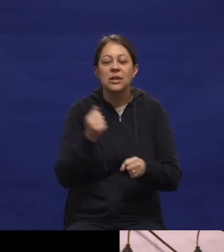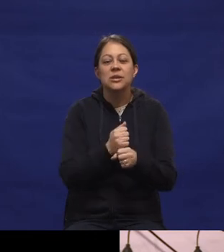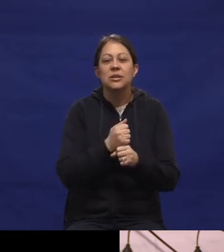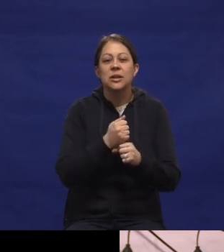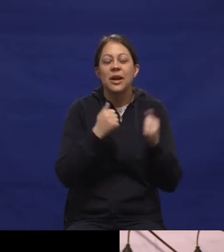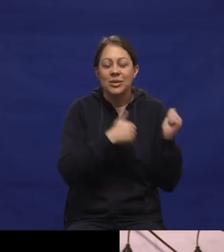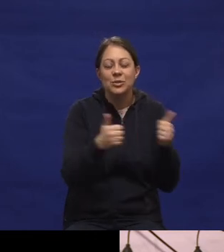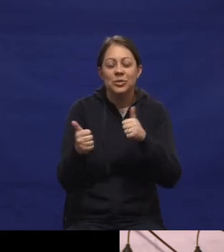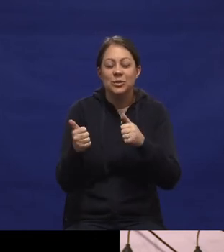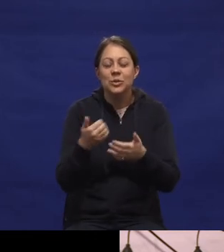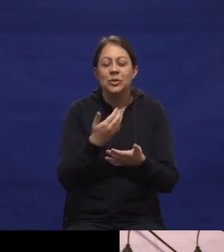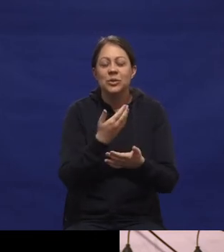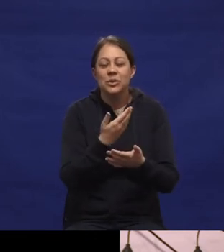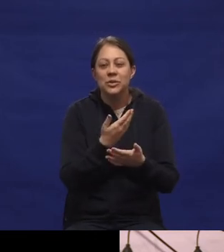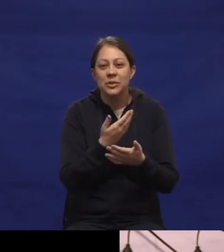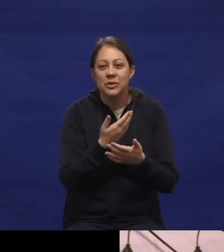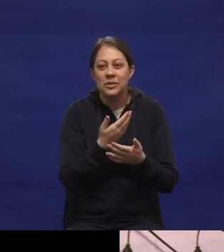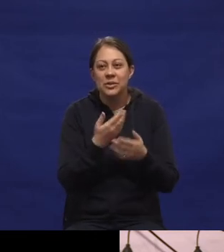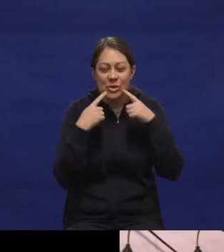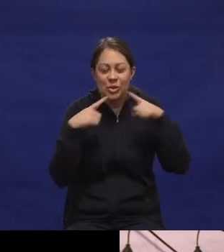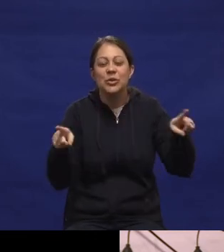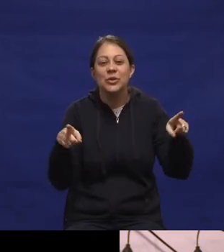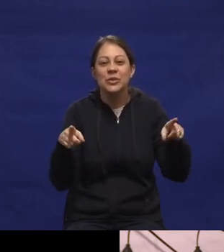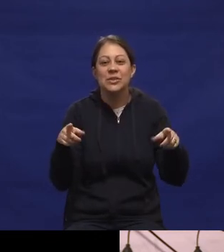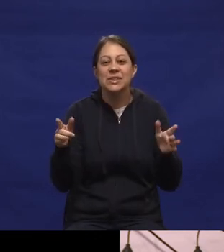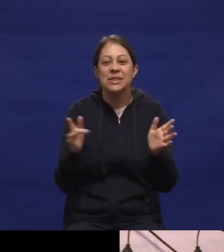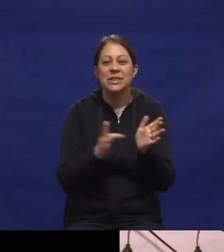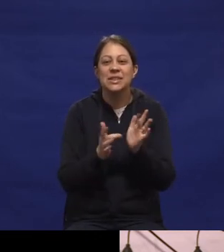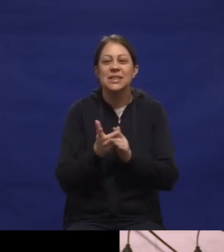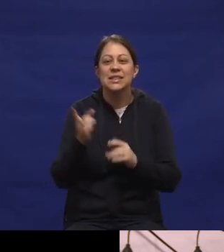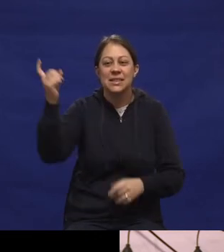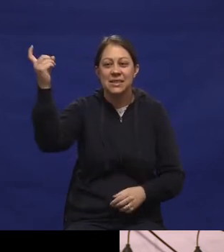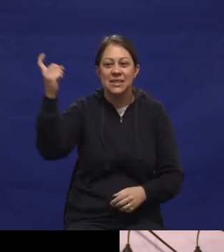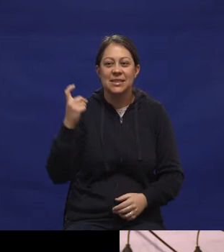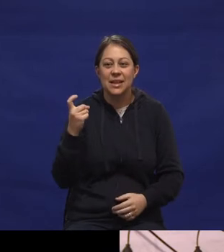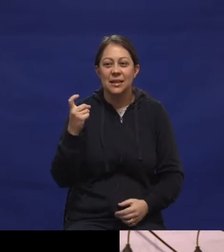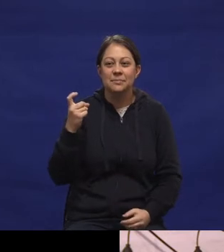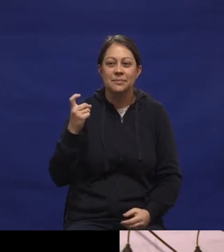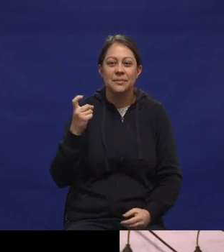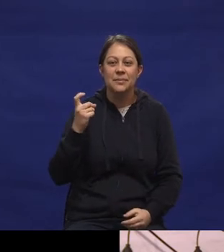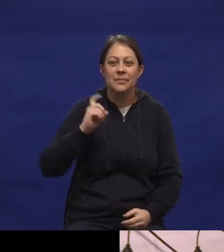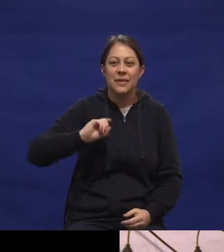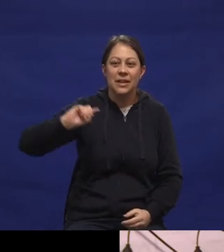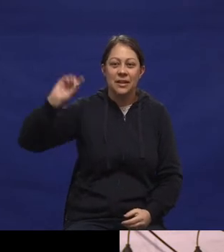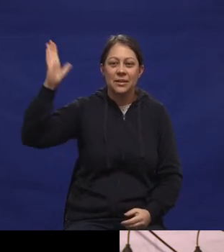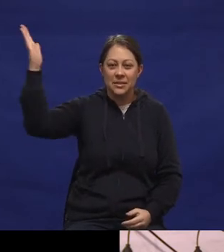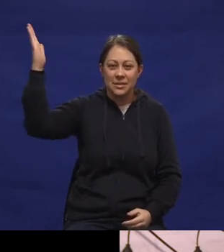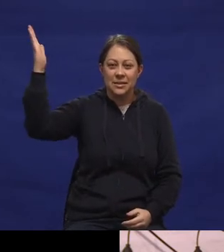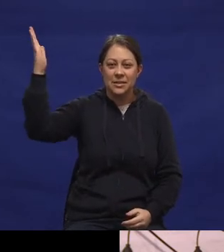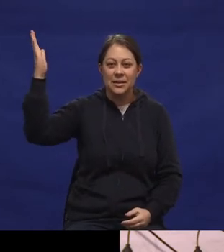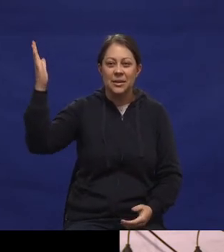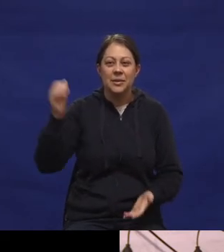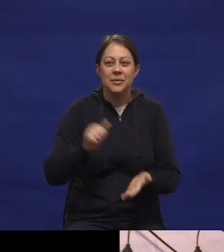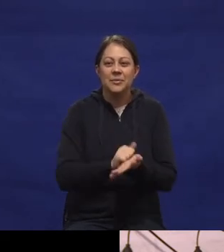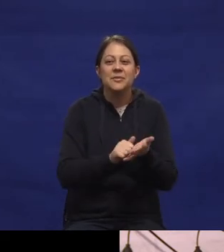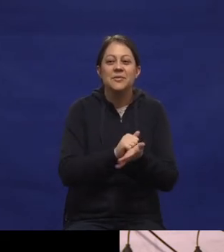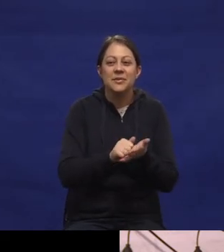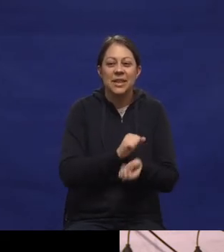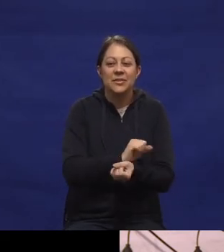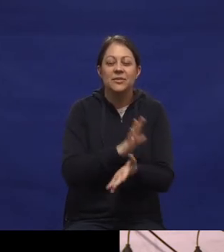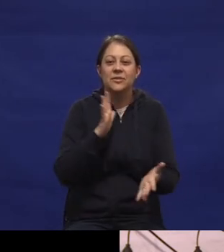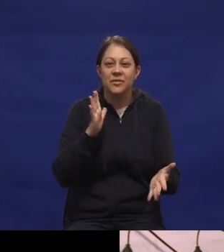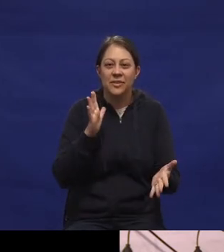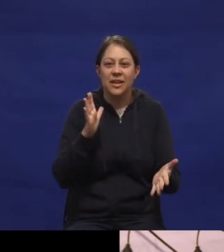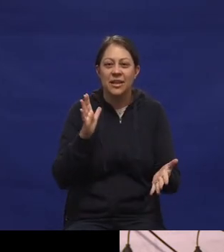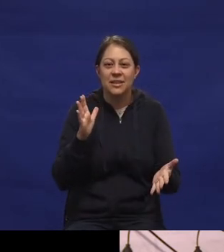would come to Him, anyone who would reach out to Him, we can be forgiven and we can be set free. And we